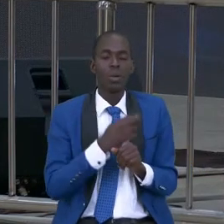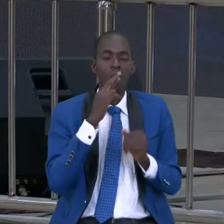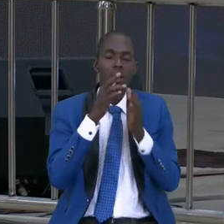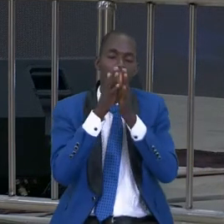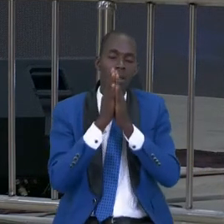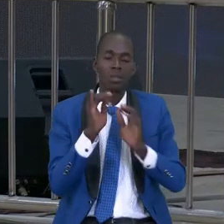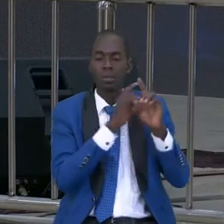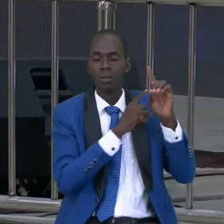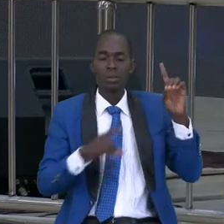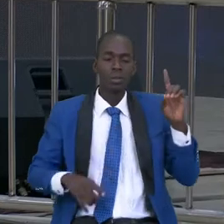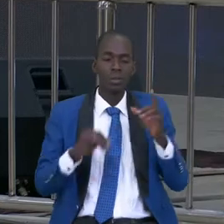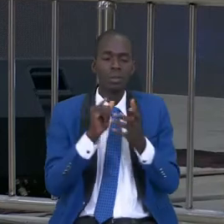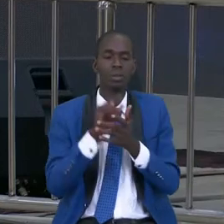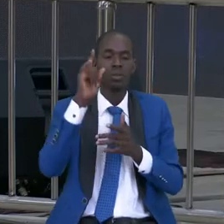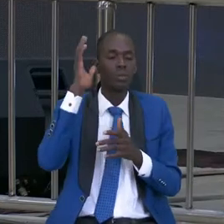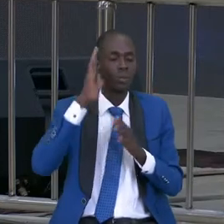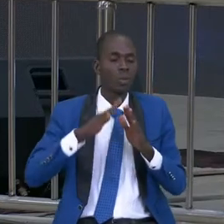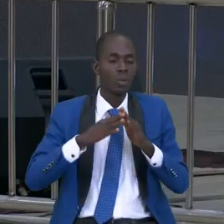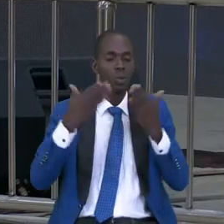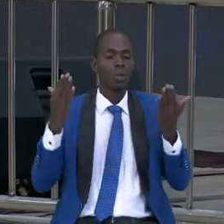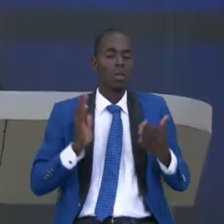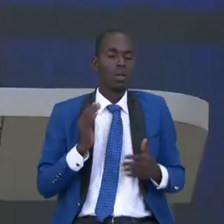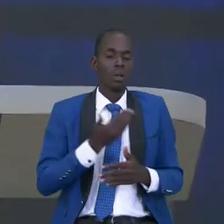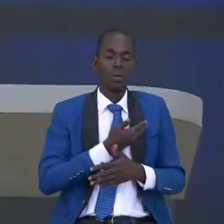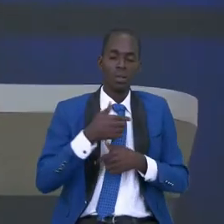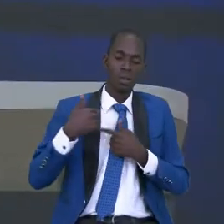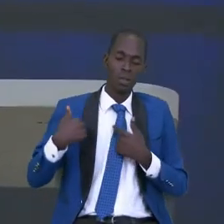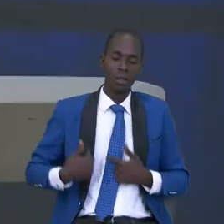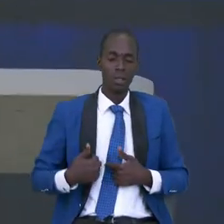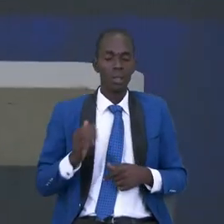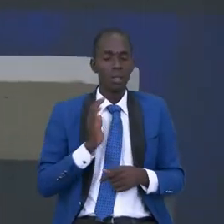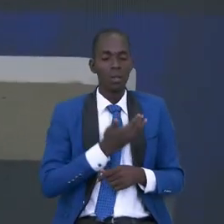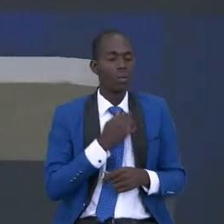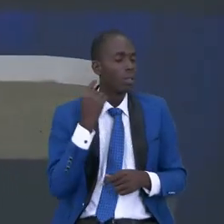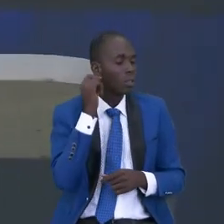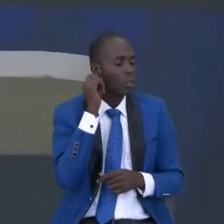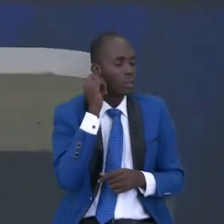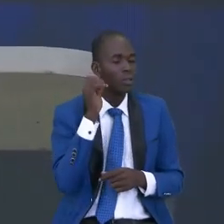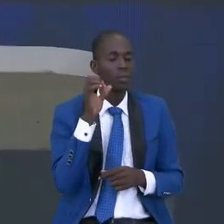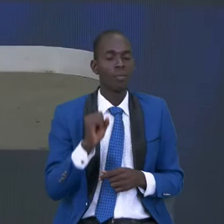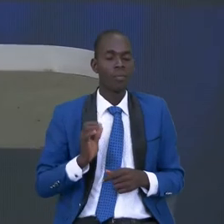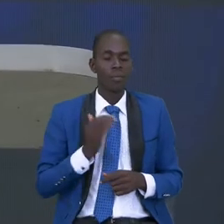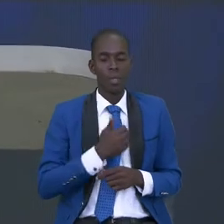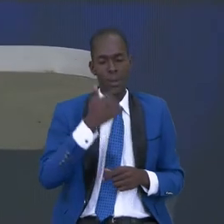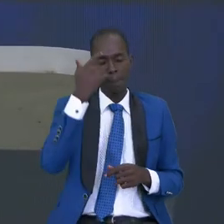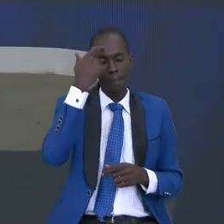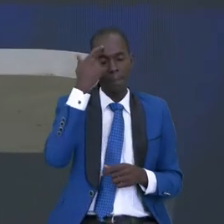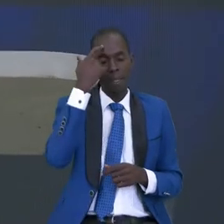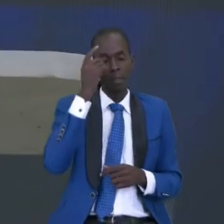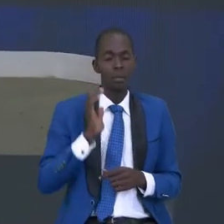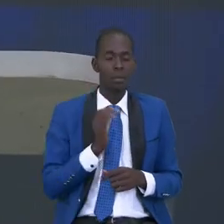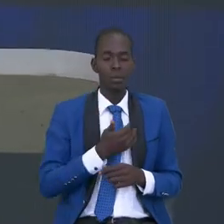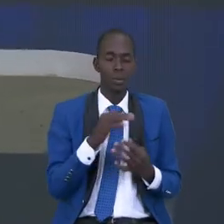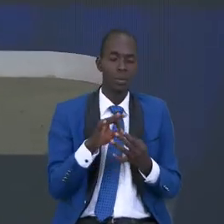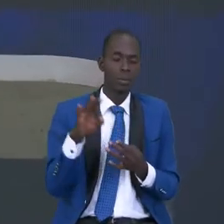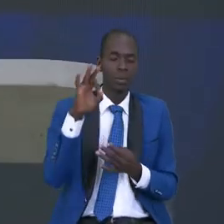Lord, you open our hearts, our ears, our mind, our